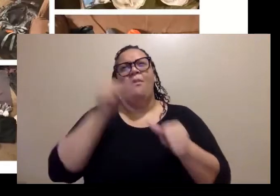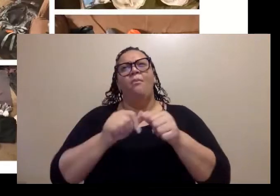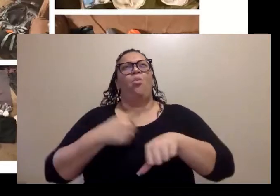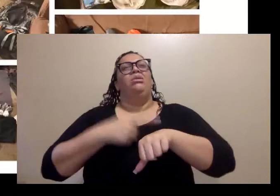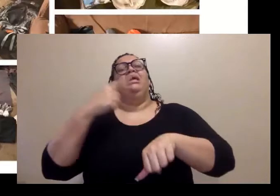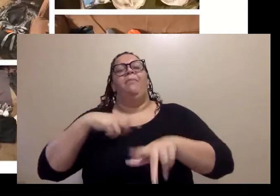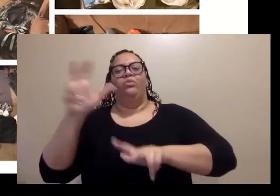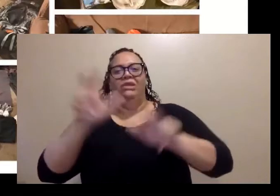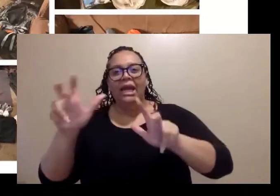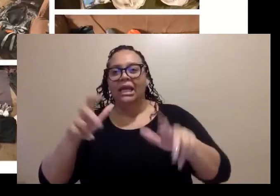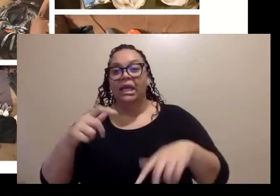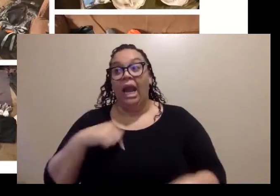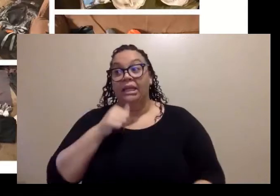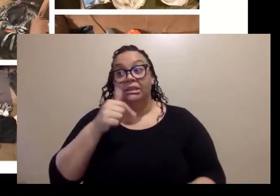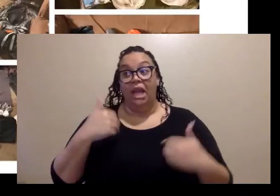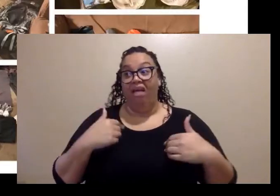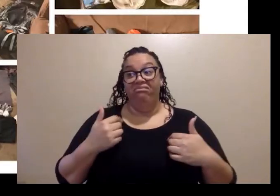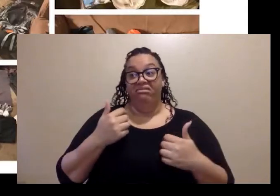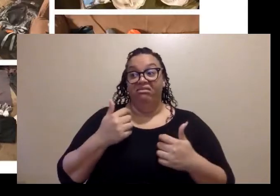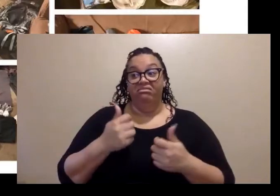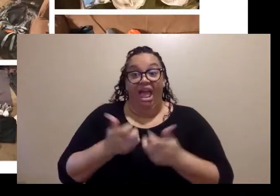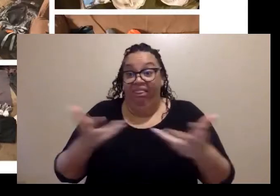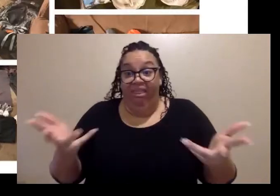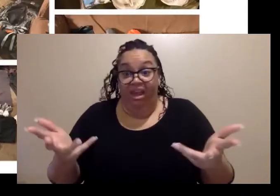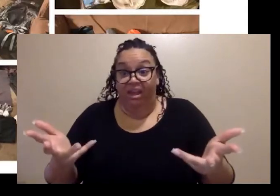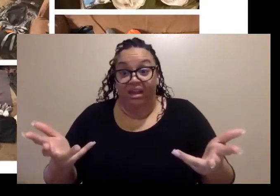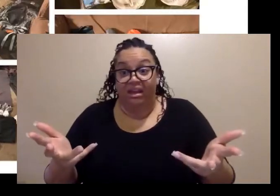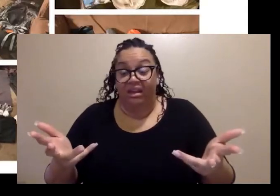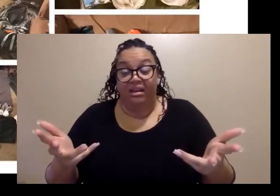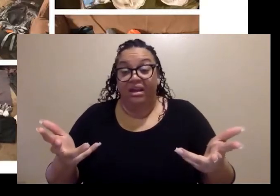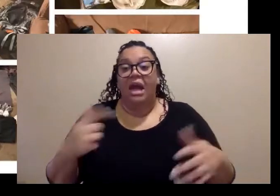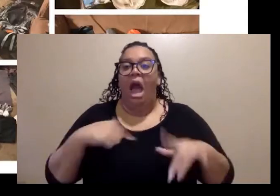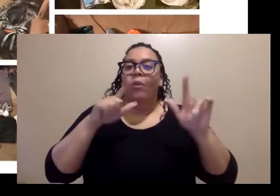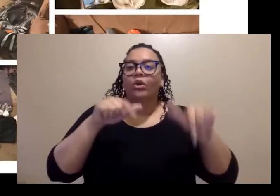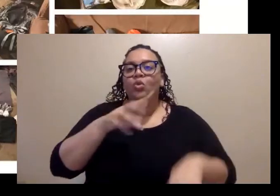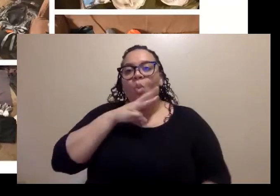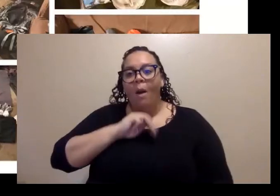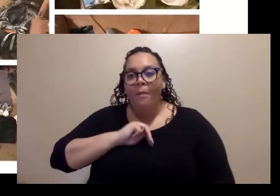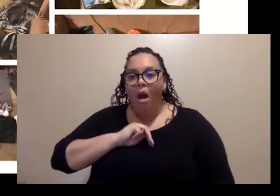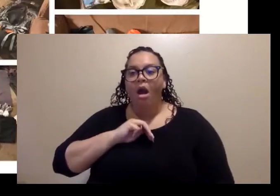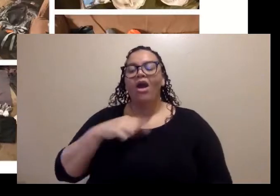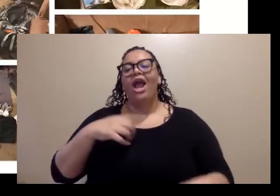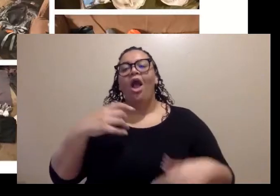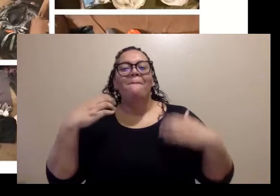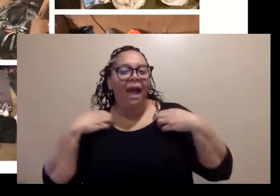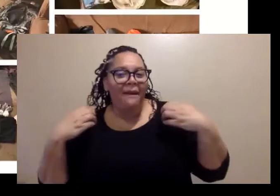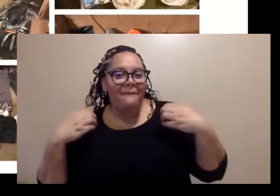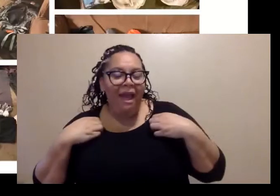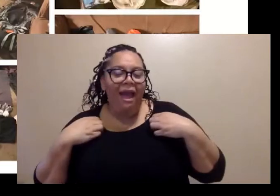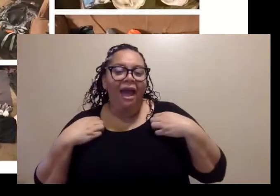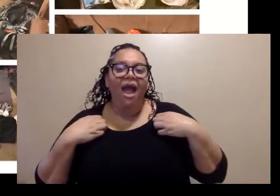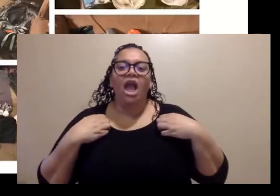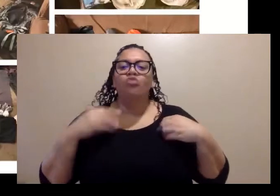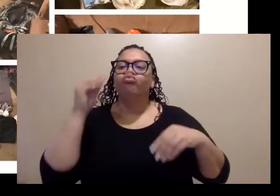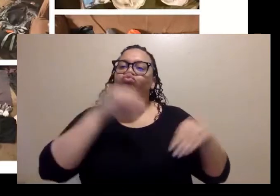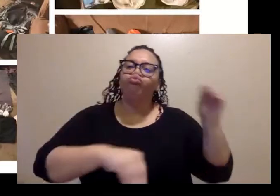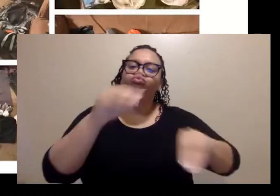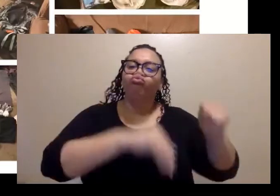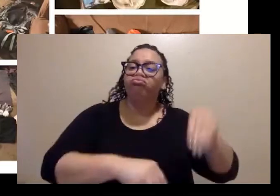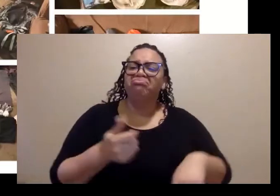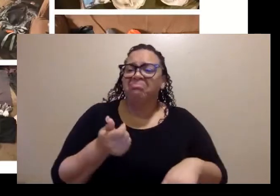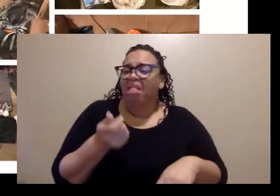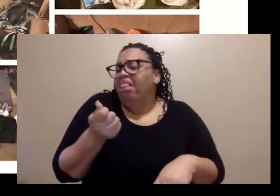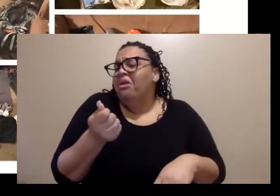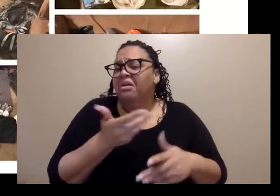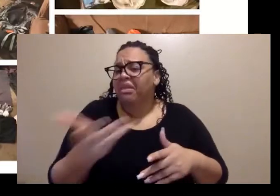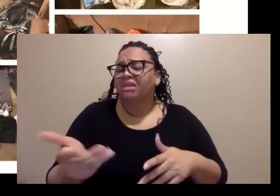I barely had anything. I just literally I went to Walmart, got me a little backpack, did a little bit of the stuff, and then went out. And that